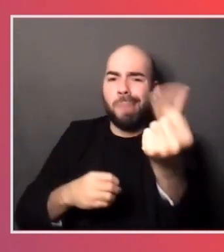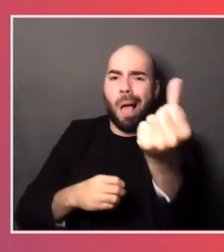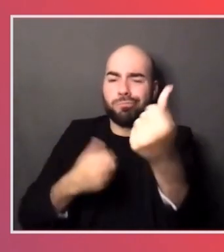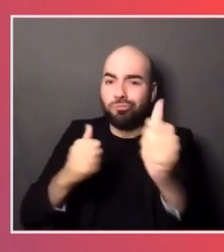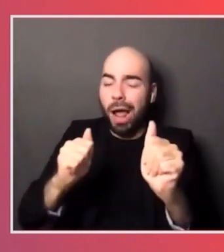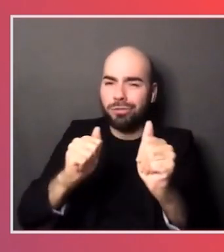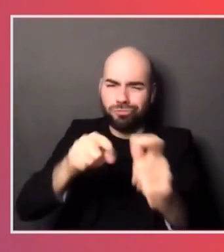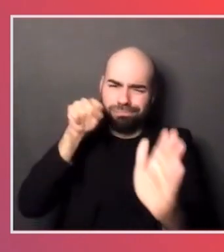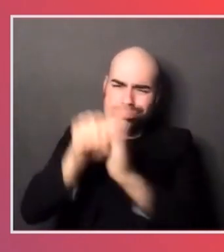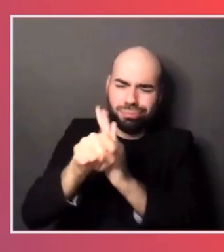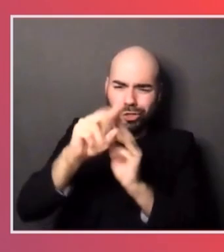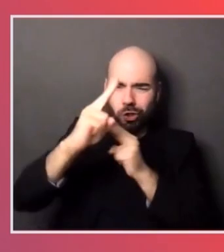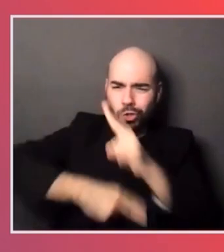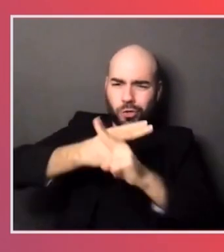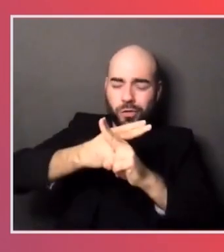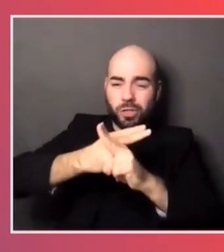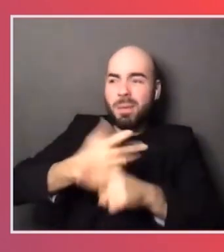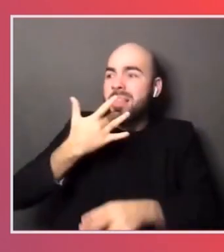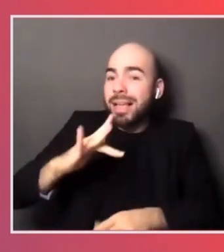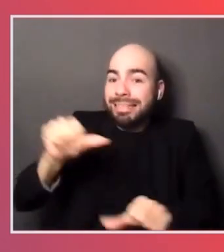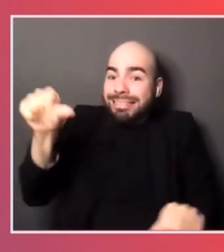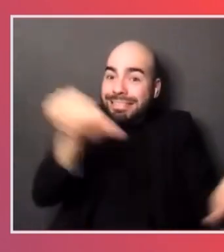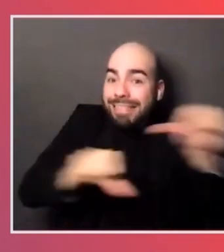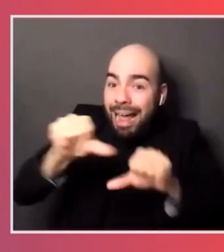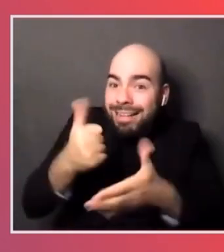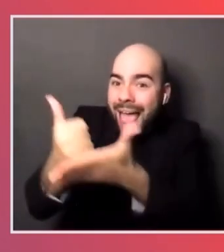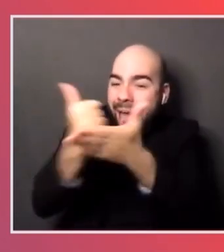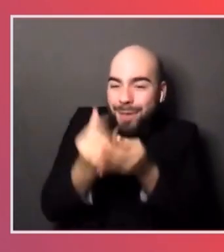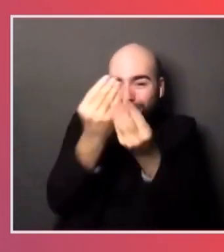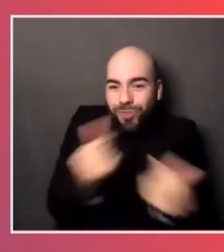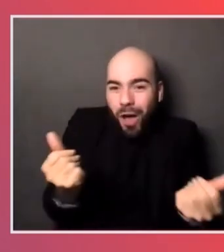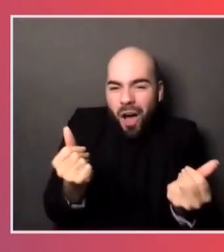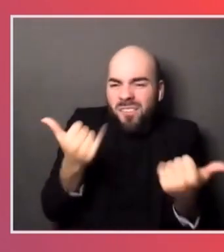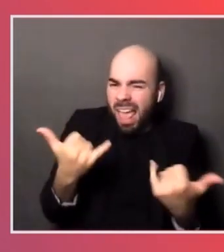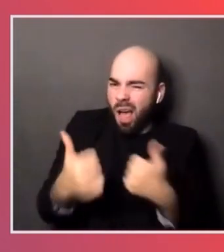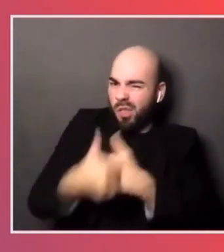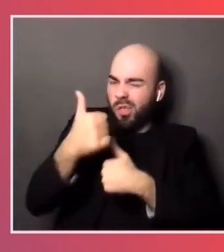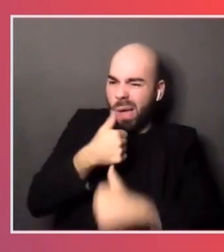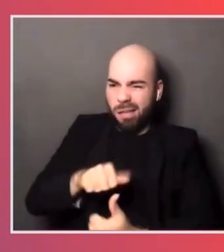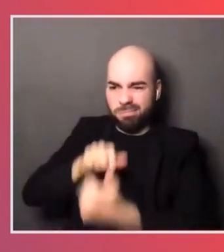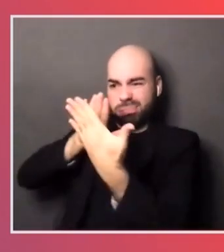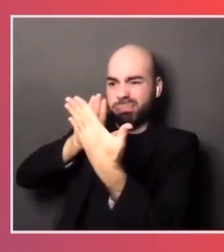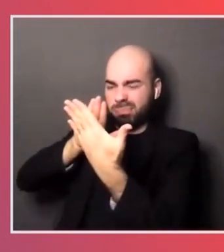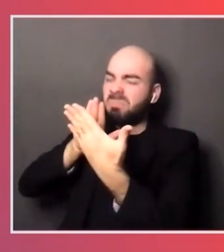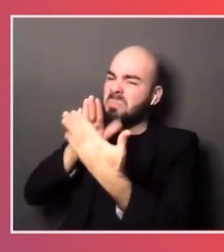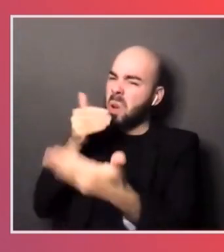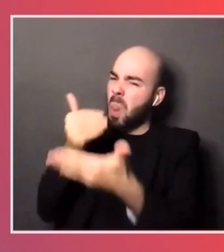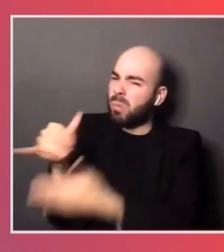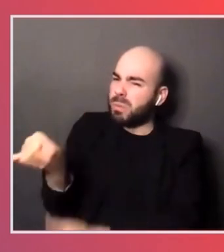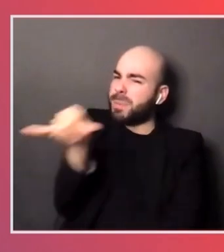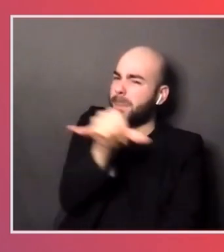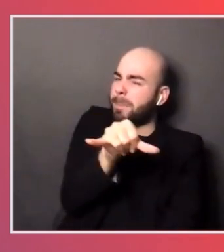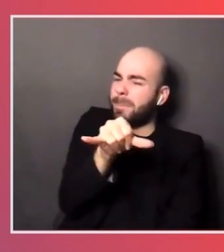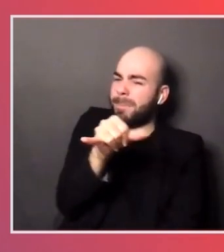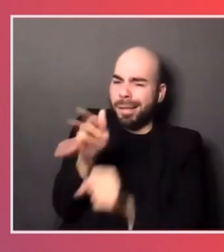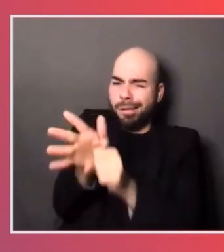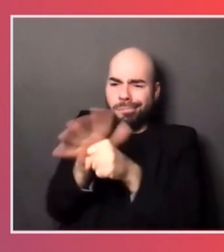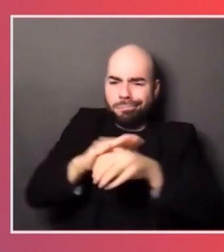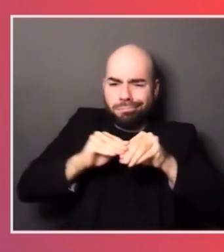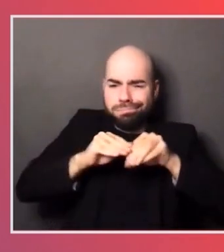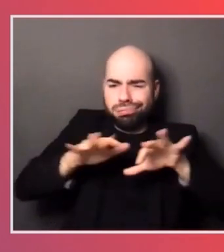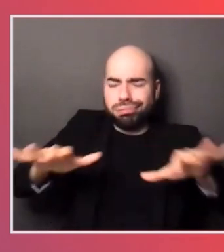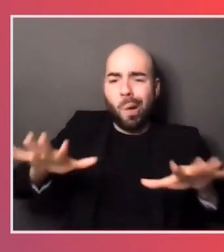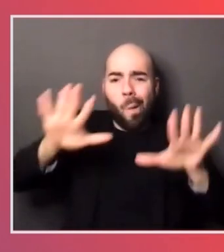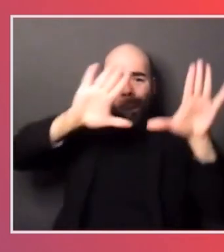threat we face now isn't entirely different. A global pandemic, a climate crisis, and a president who is making it